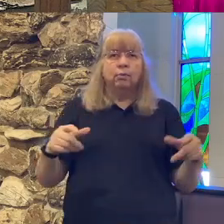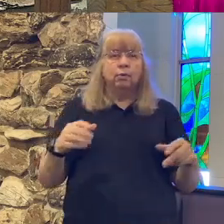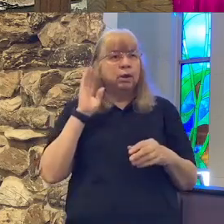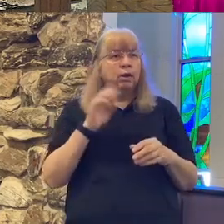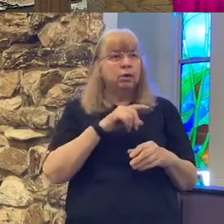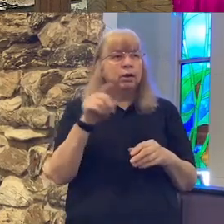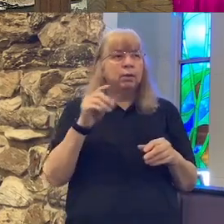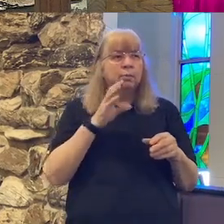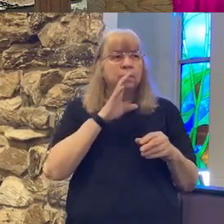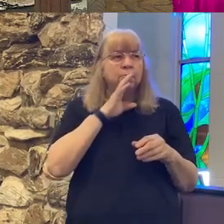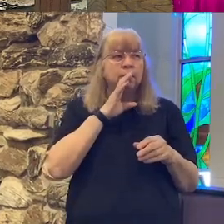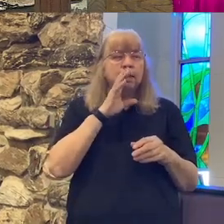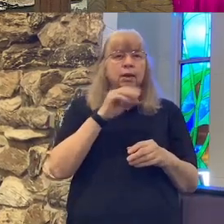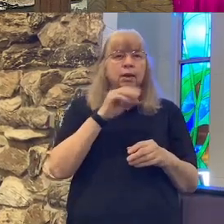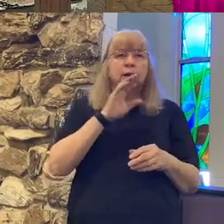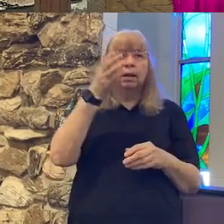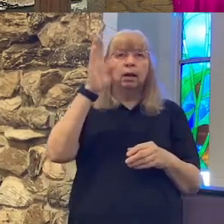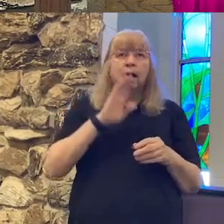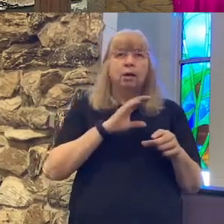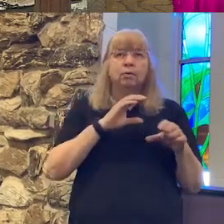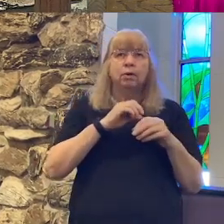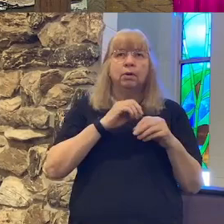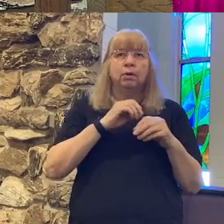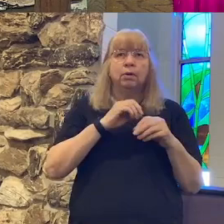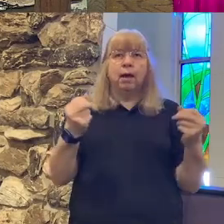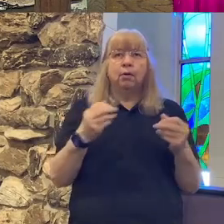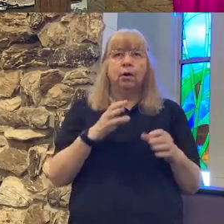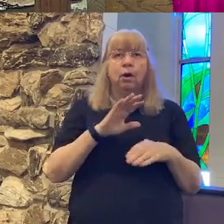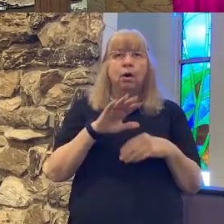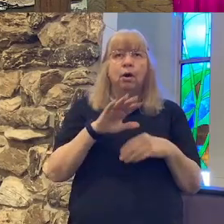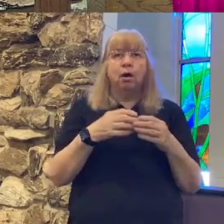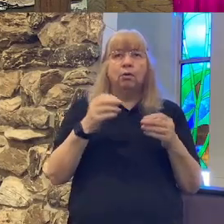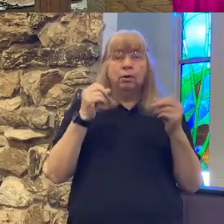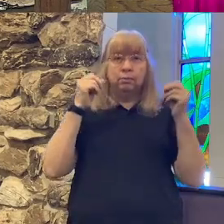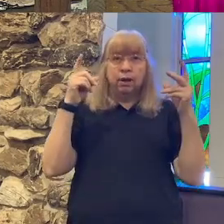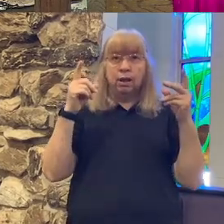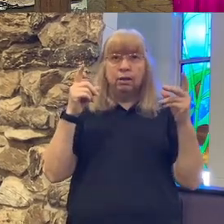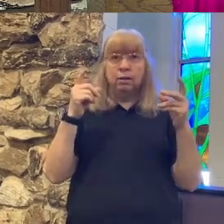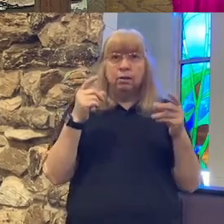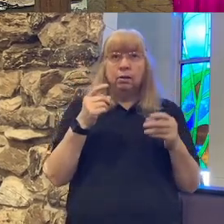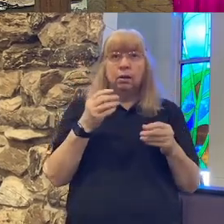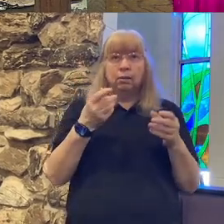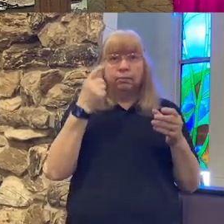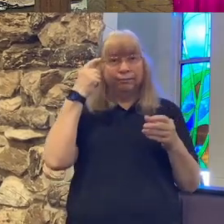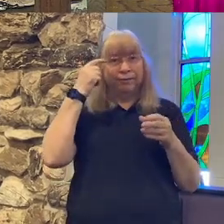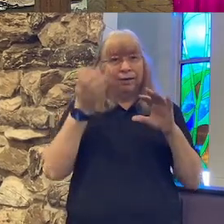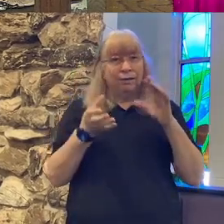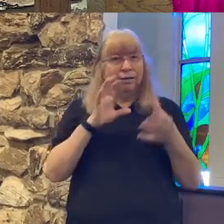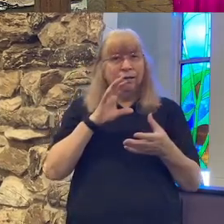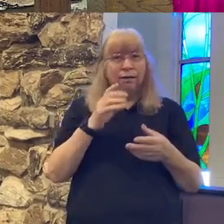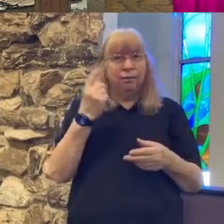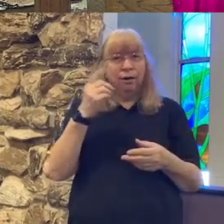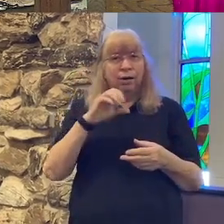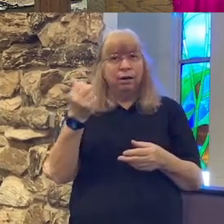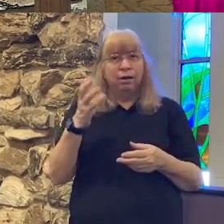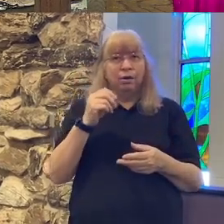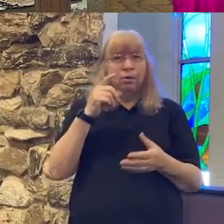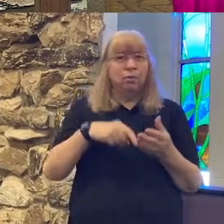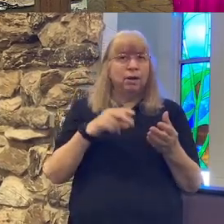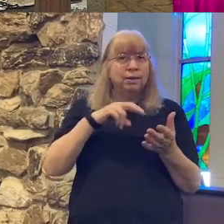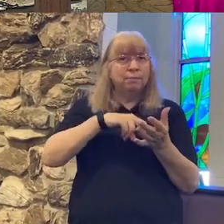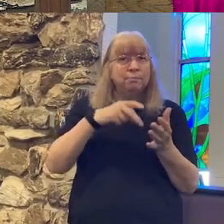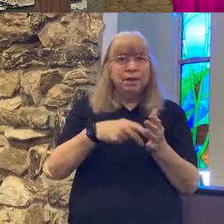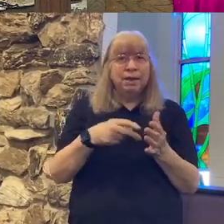about God's deeds of power. All were amazed and perplexed, saying to one another, 'What does this mean?' But others merely